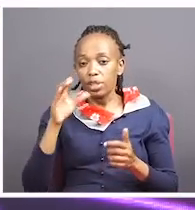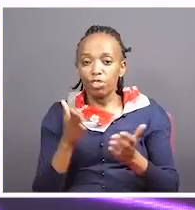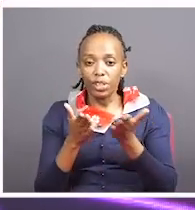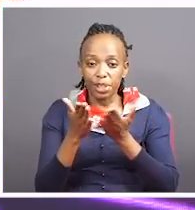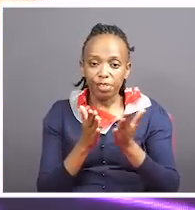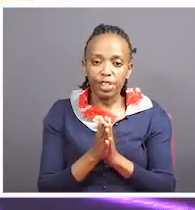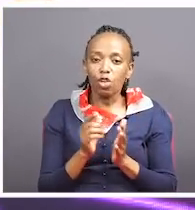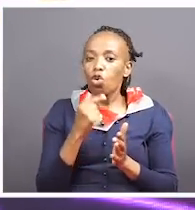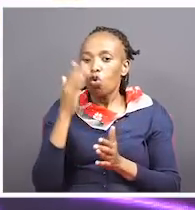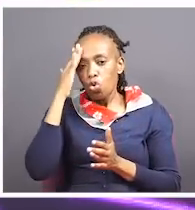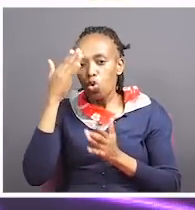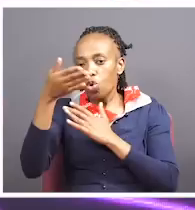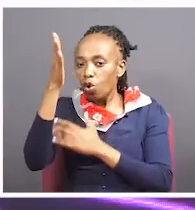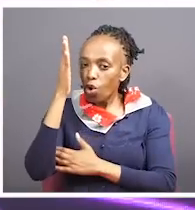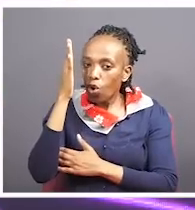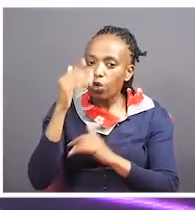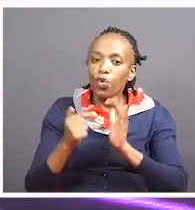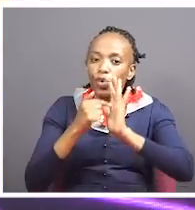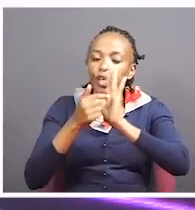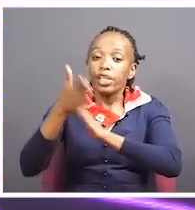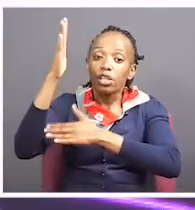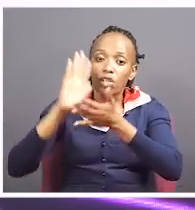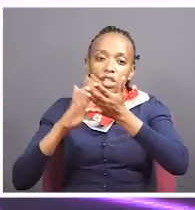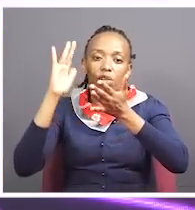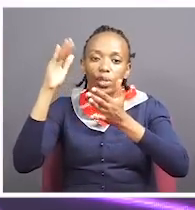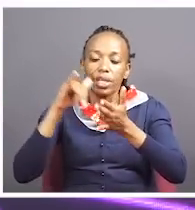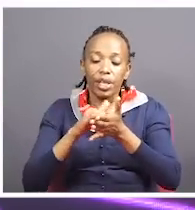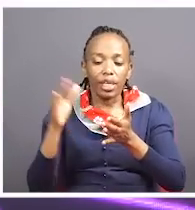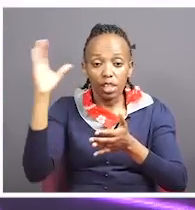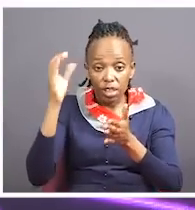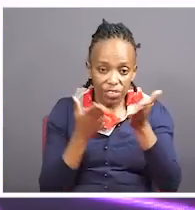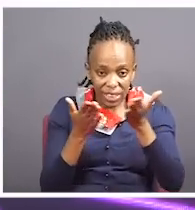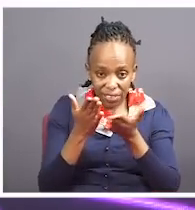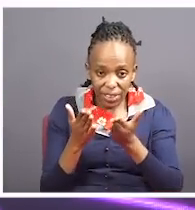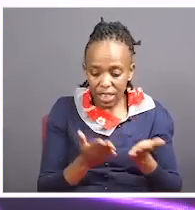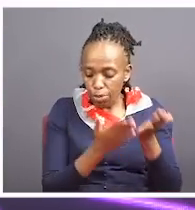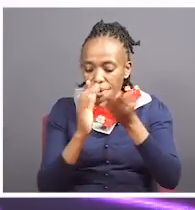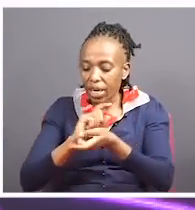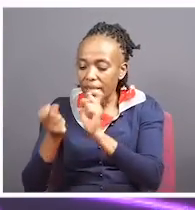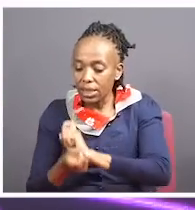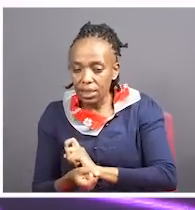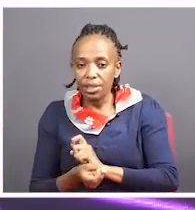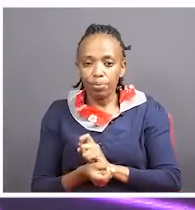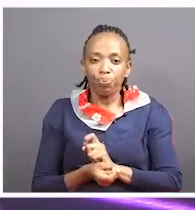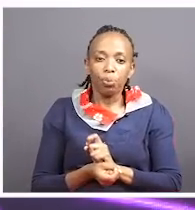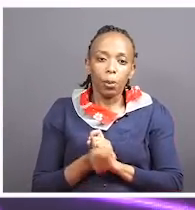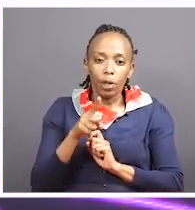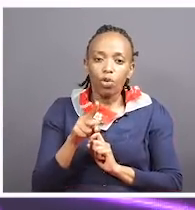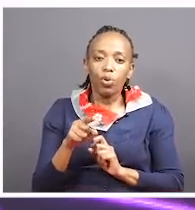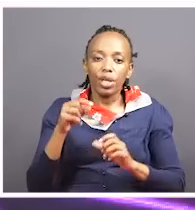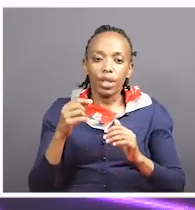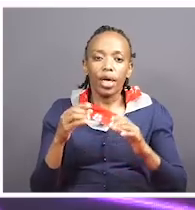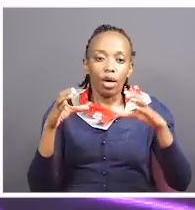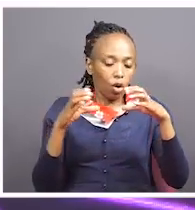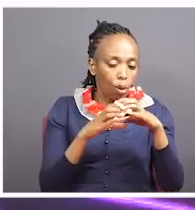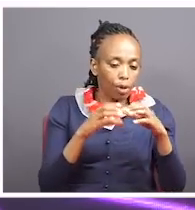civil service who know God, radiate God's glory in that civil service and bring a change and transformation. You who